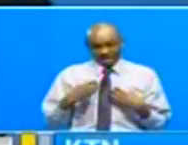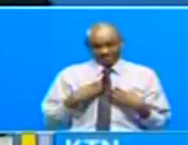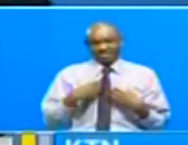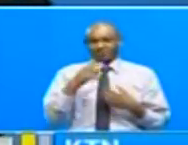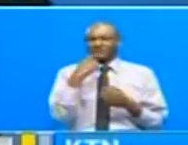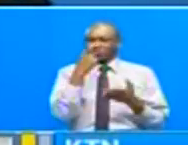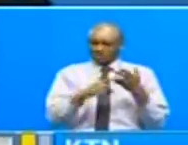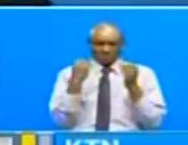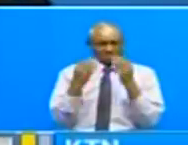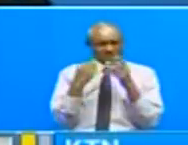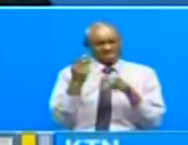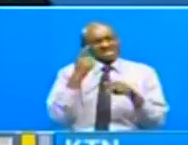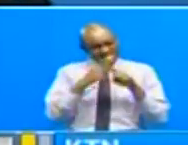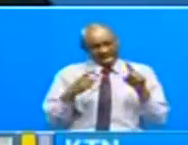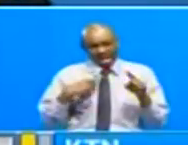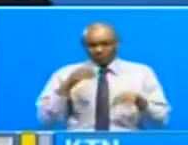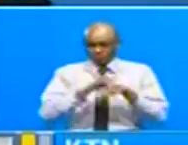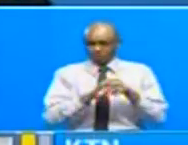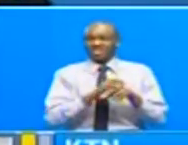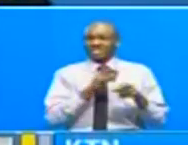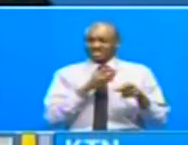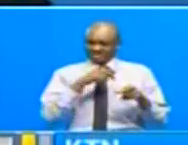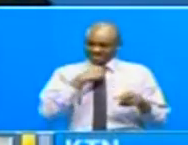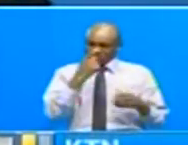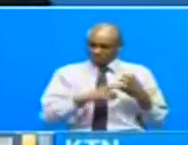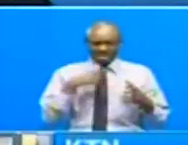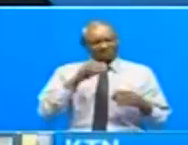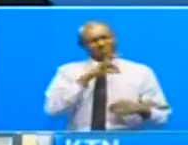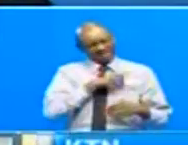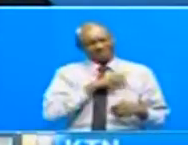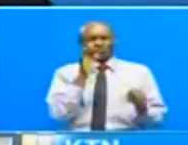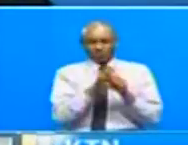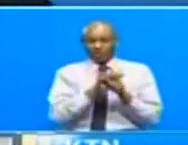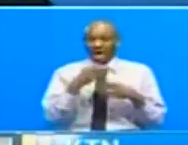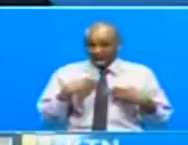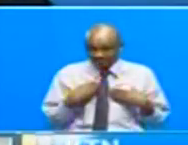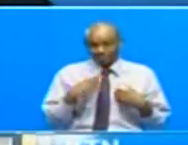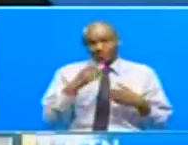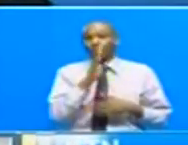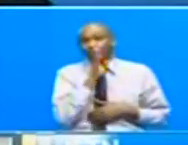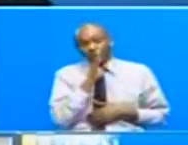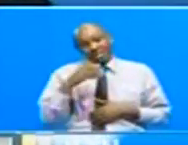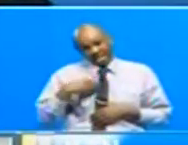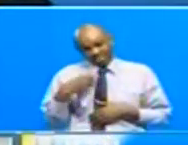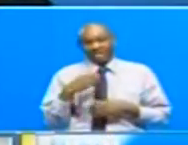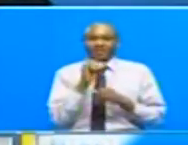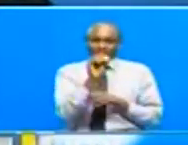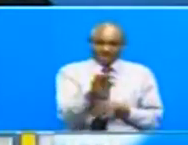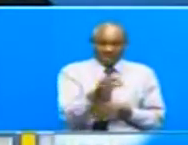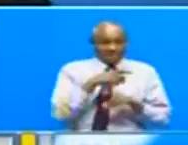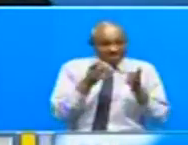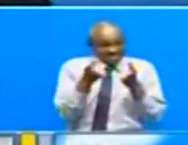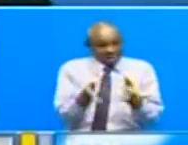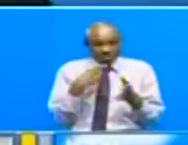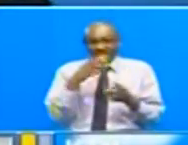reputation over the years from the perception that they make a lot of profit by fleecing both depositors and borrowers. But now it seems it would be